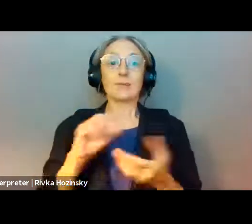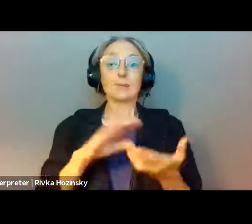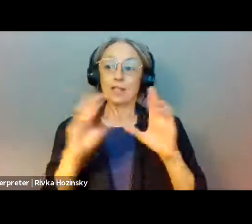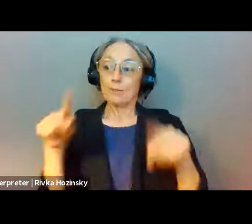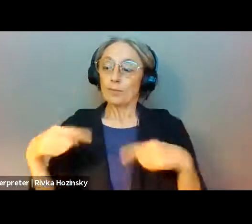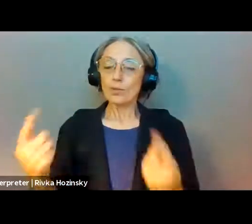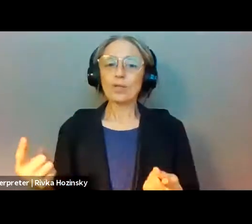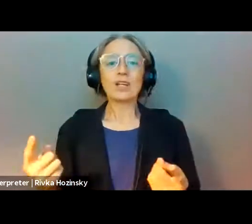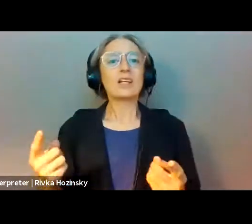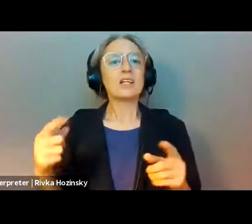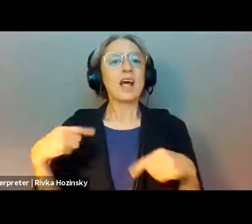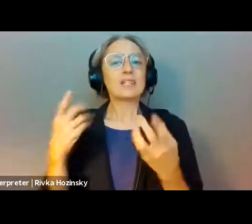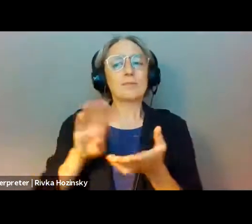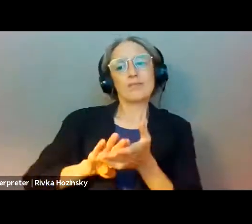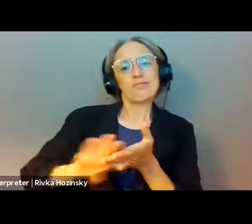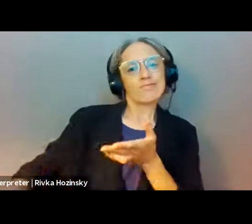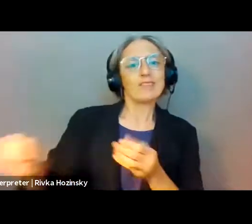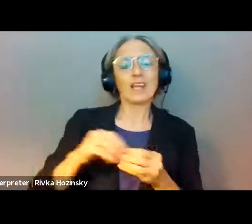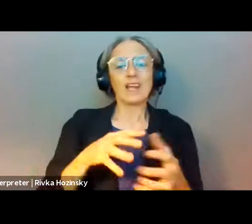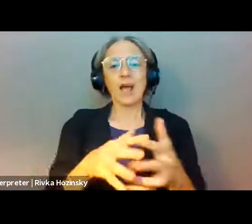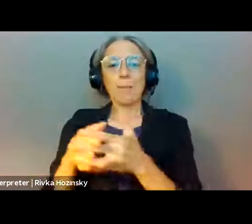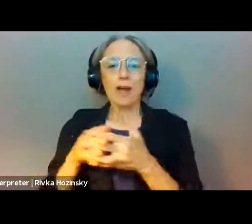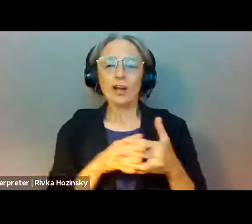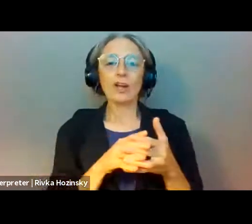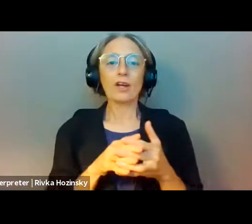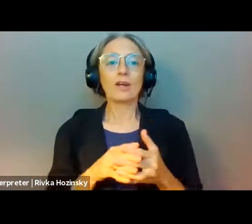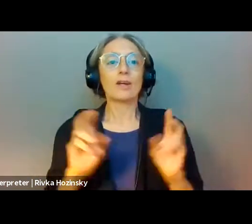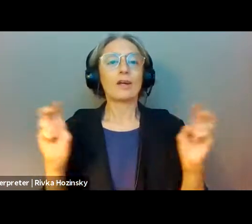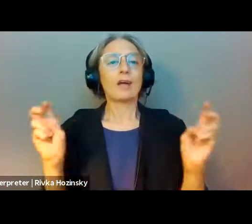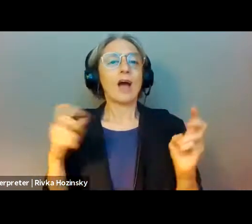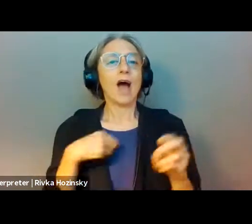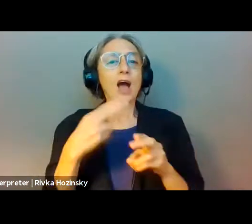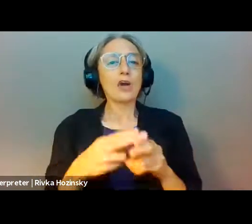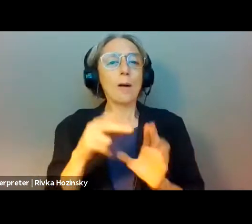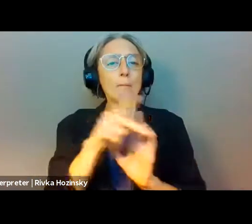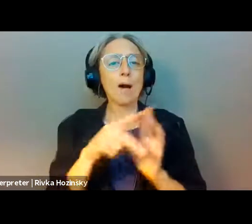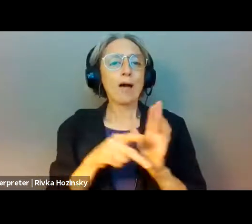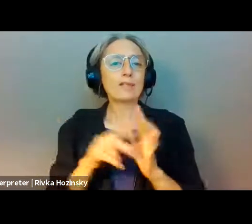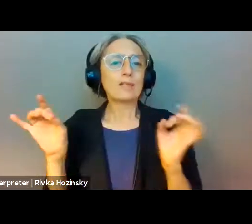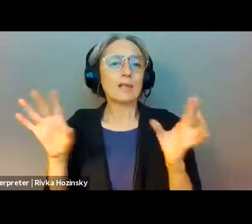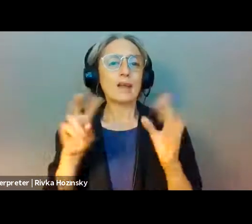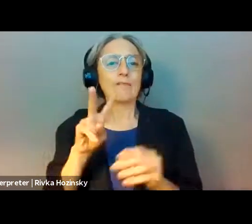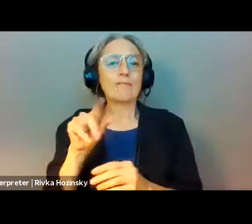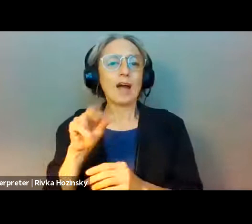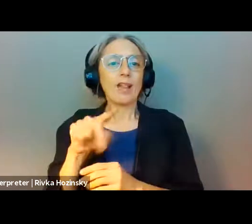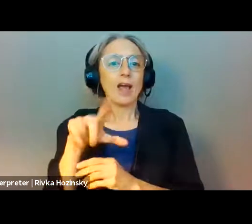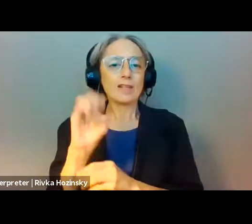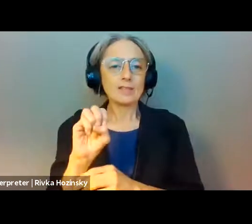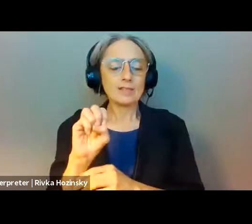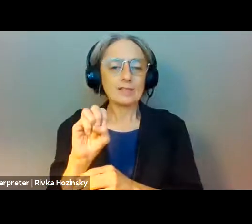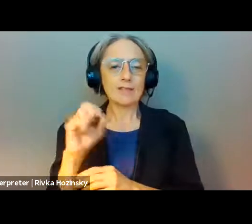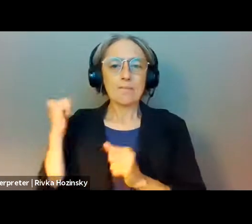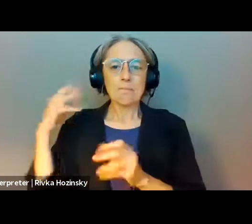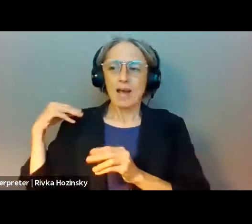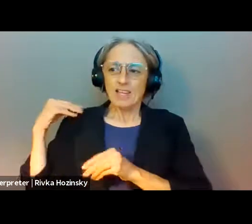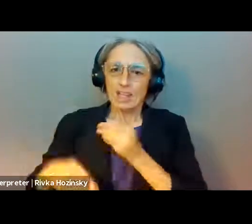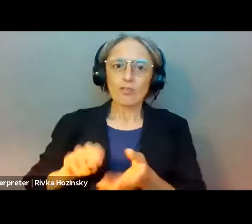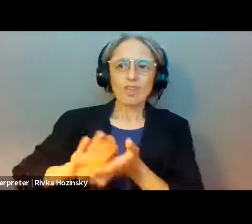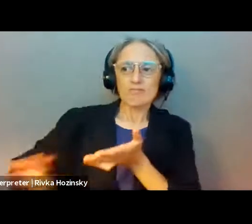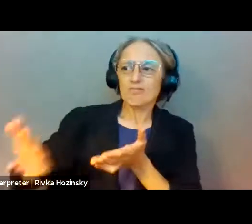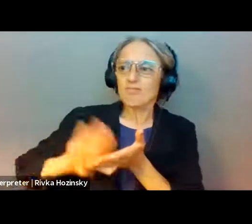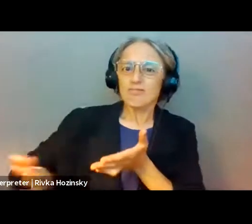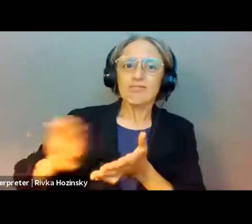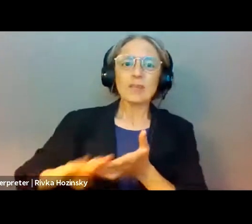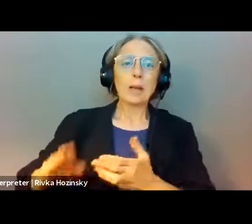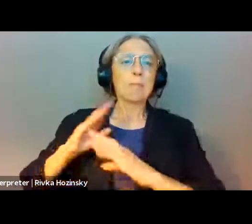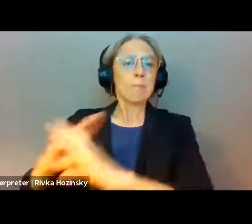form of what I would characterize as policy violence for generations, from unconscionable barriers to healthcare,